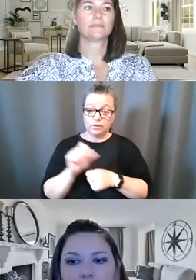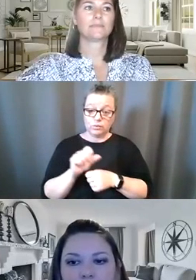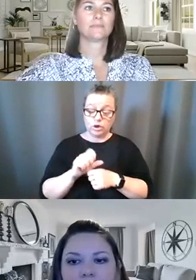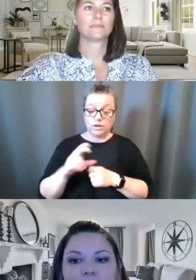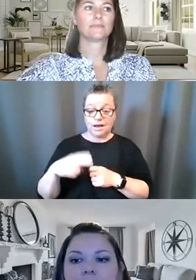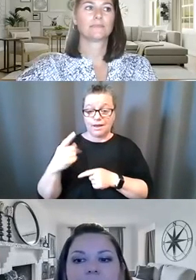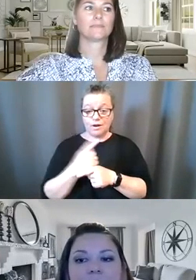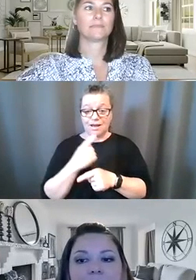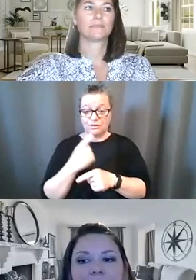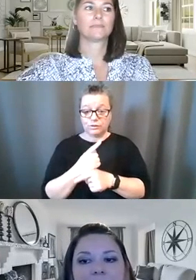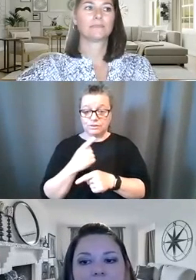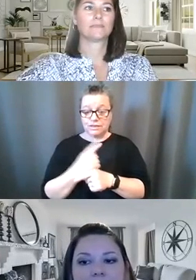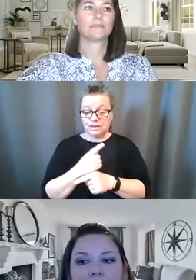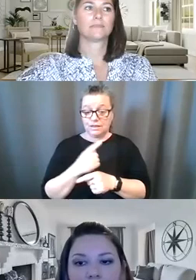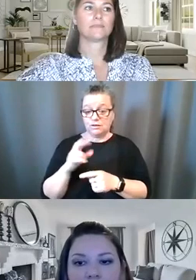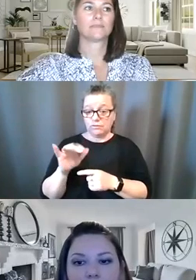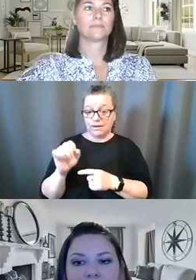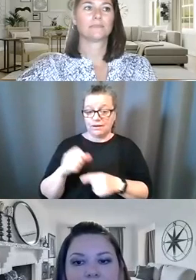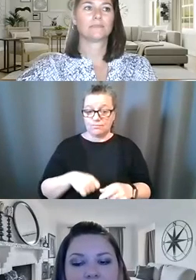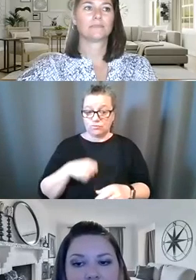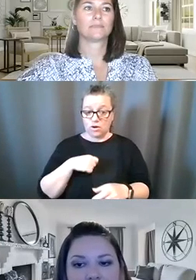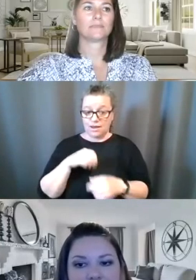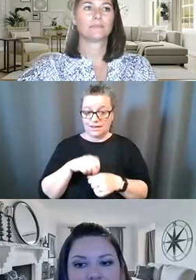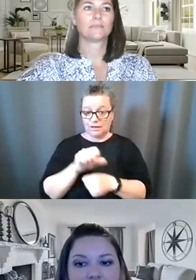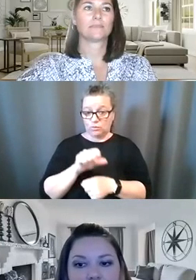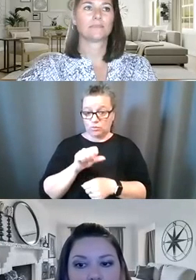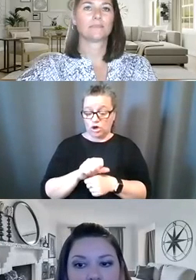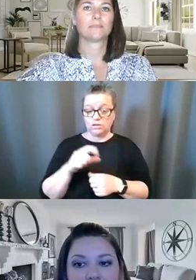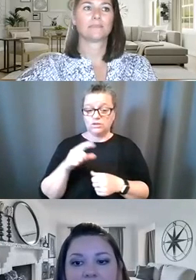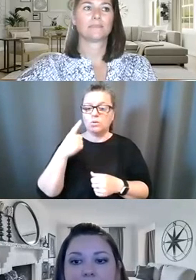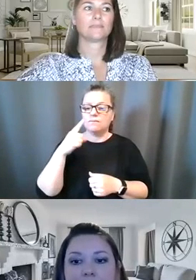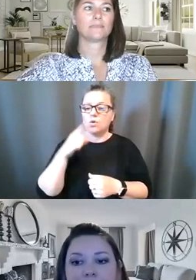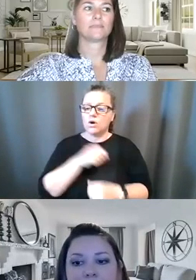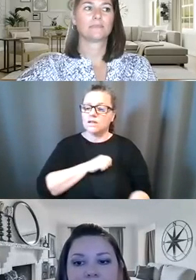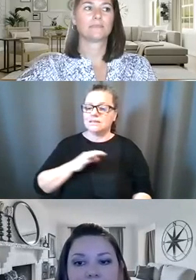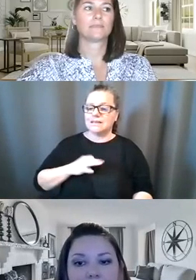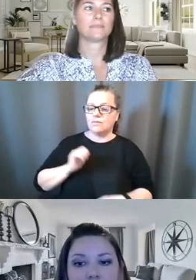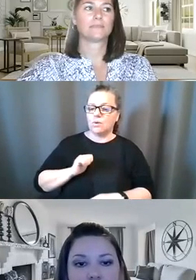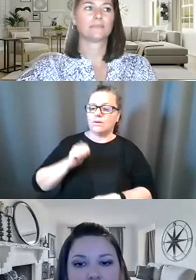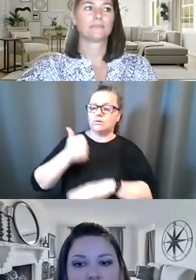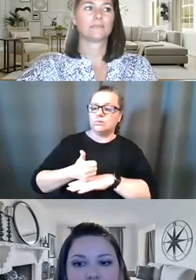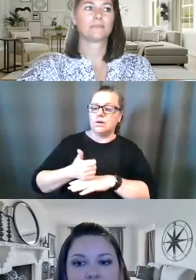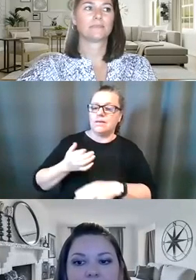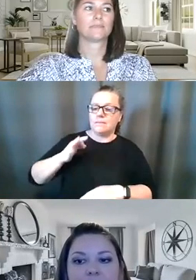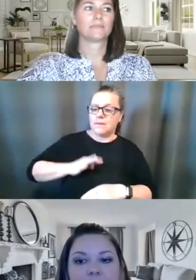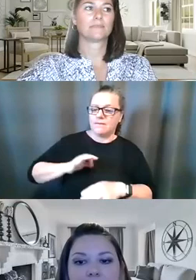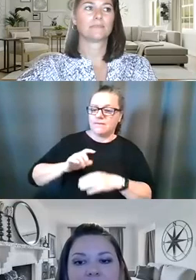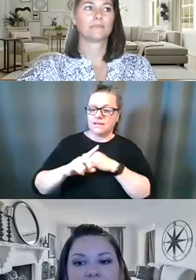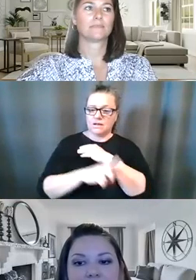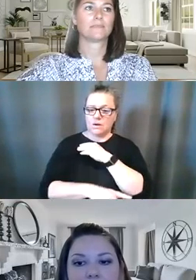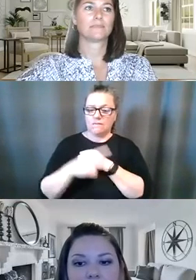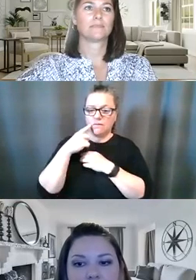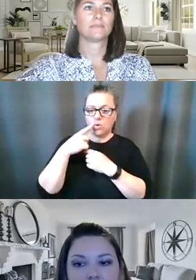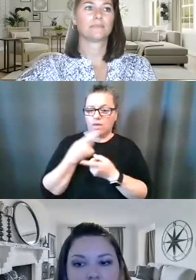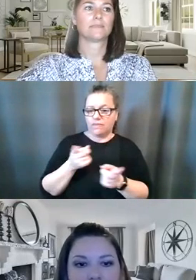in work. Again, this is all about what's in it for staff. We want to lay out the benefits and consequences for them to